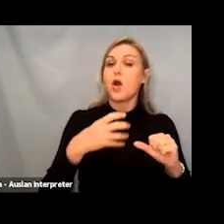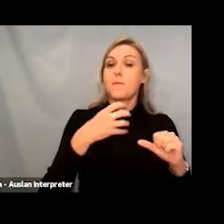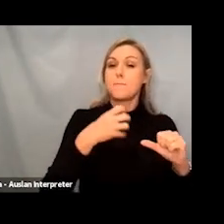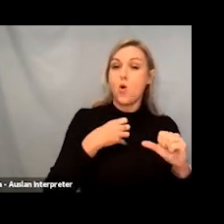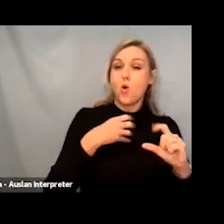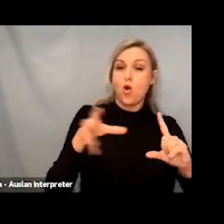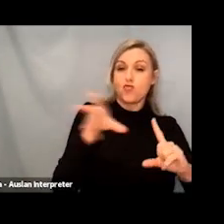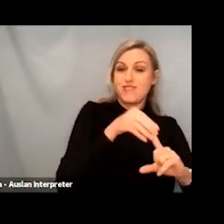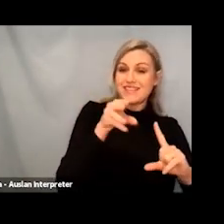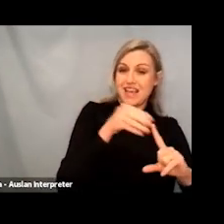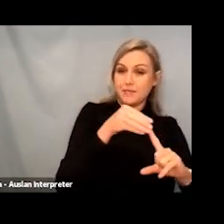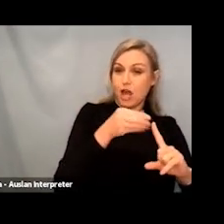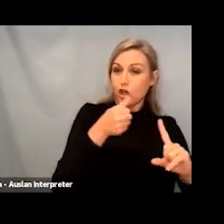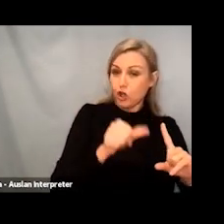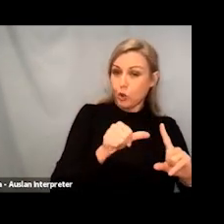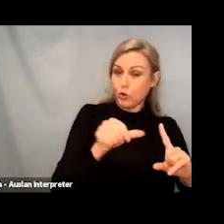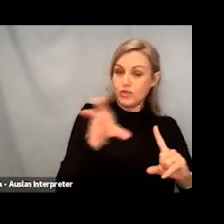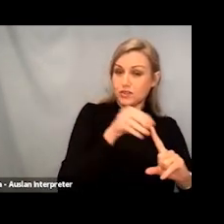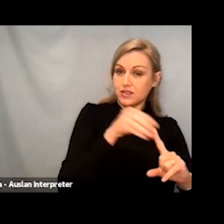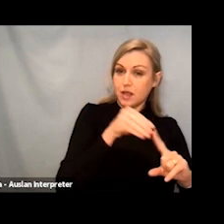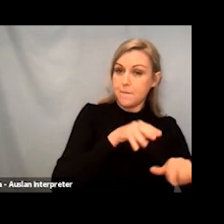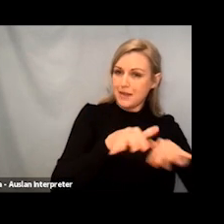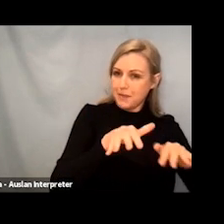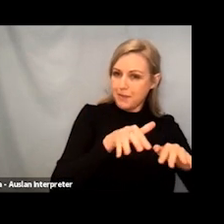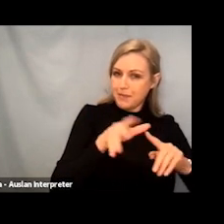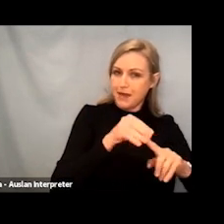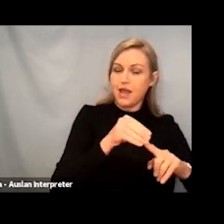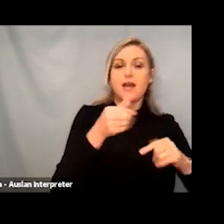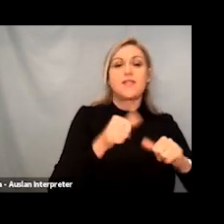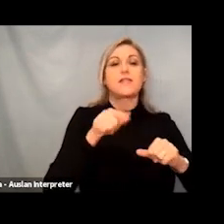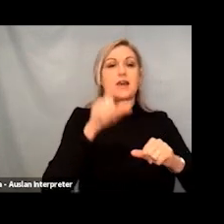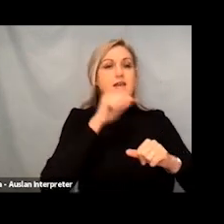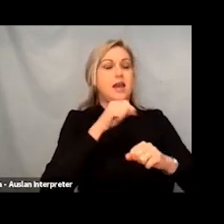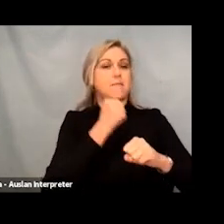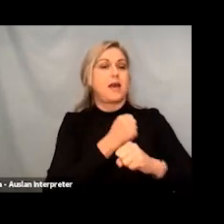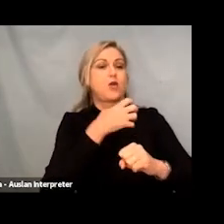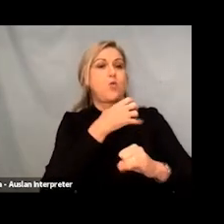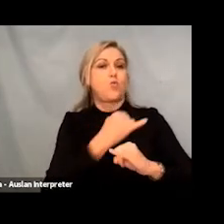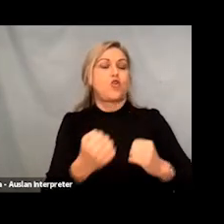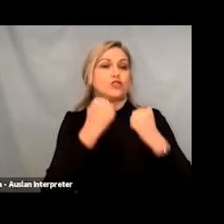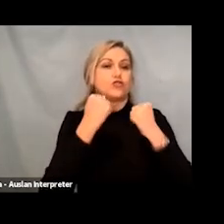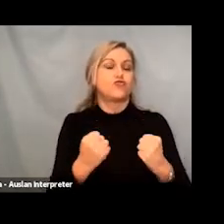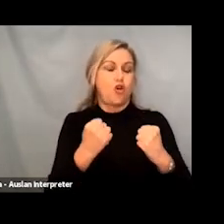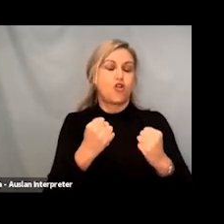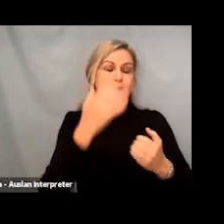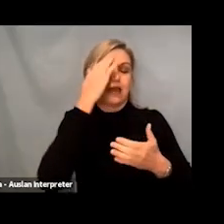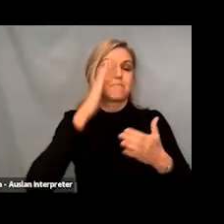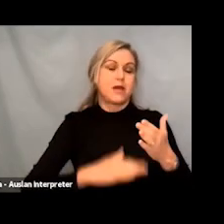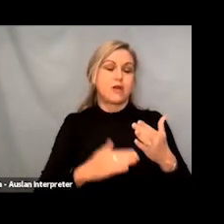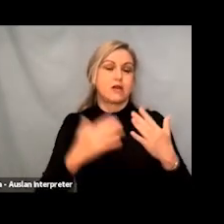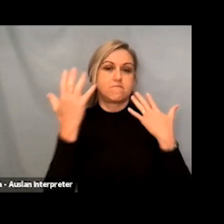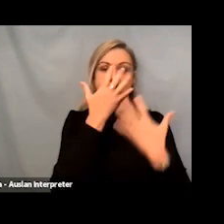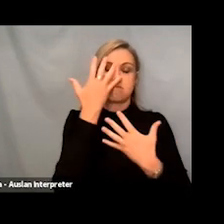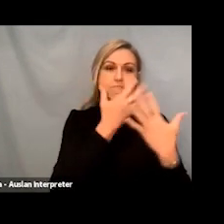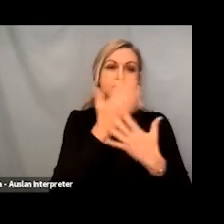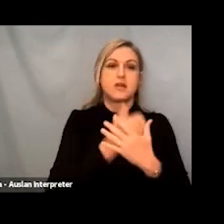being occupied, and that's translating into more intense experiences. So the 2A receptor,